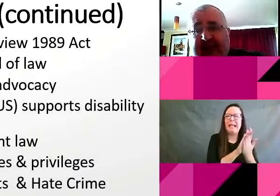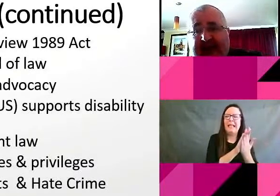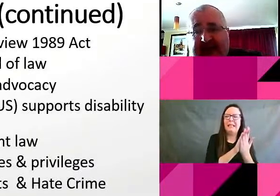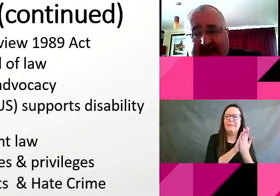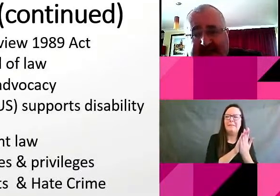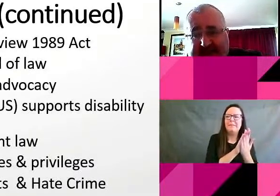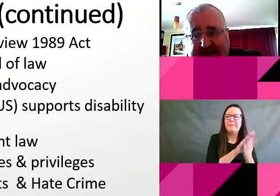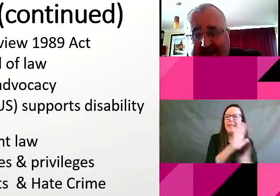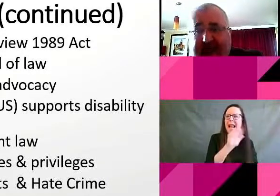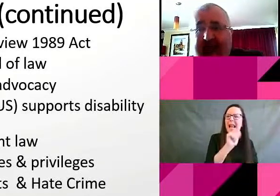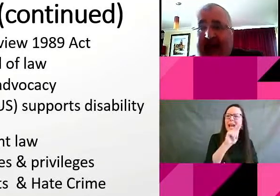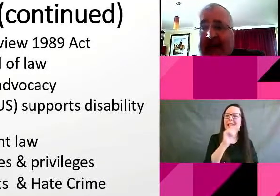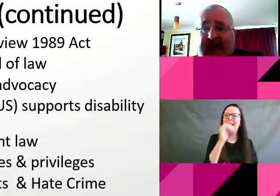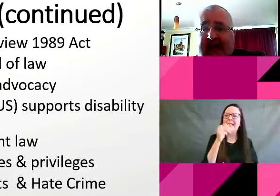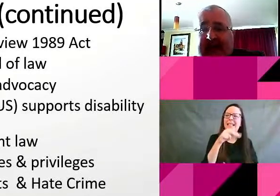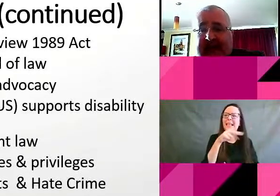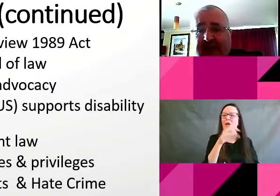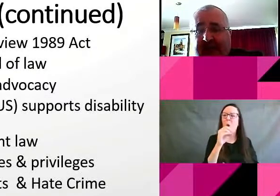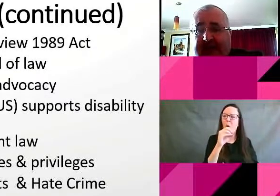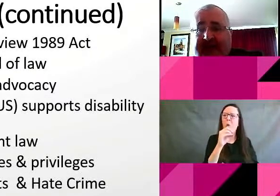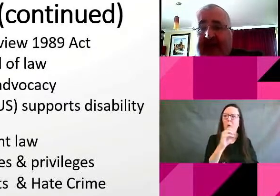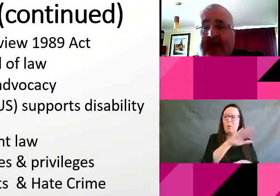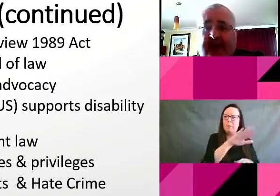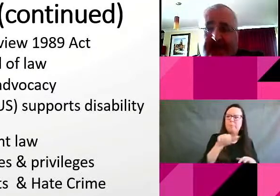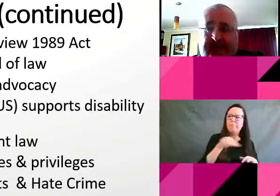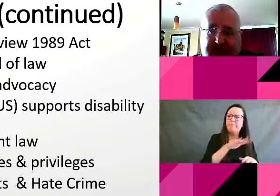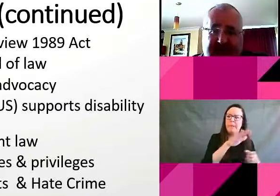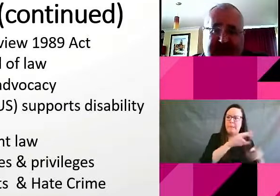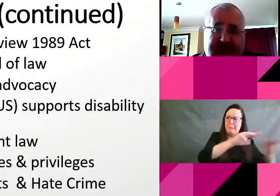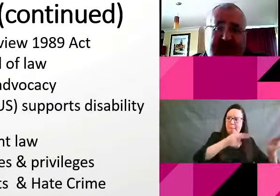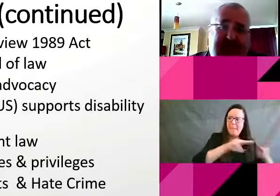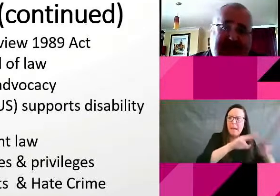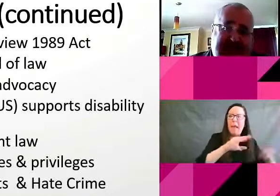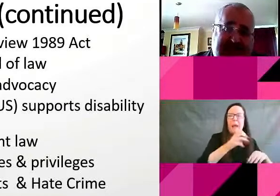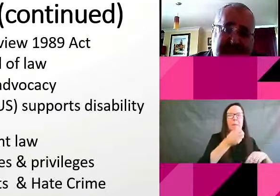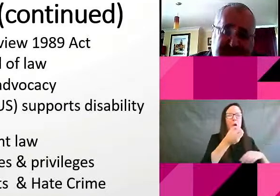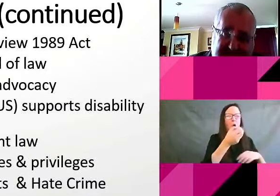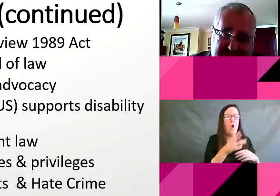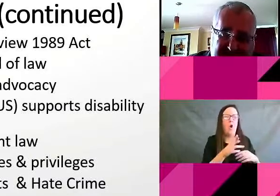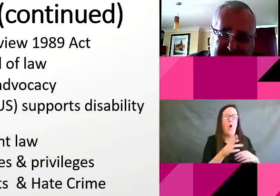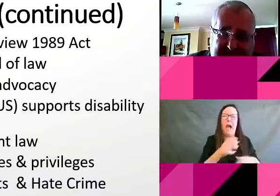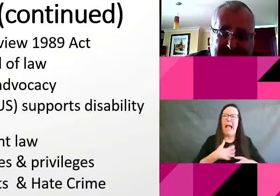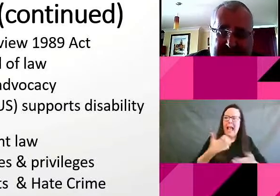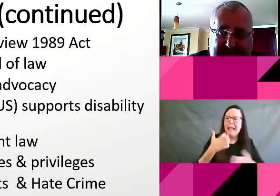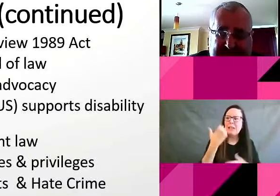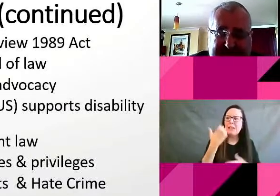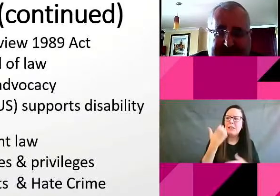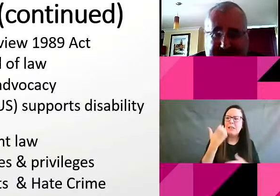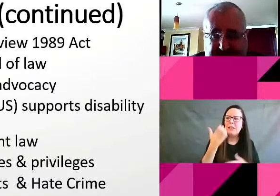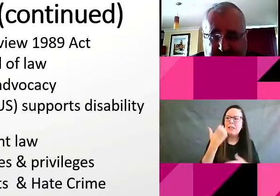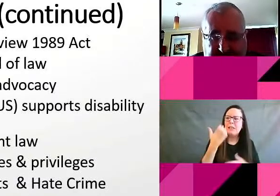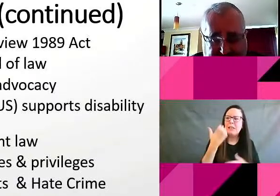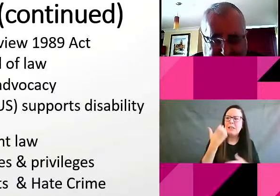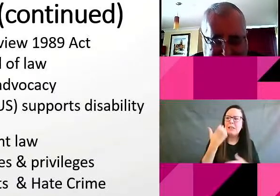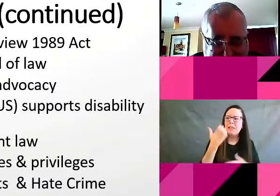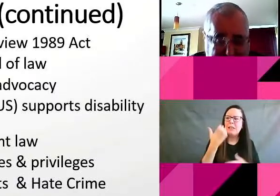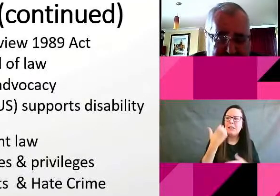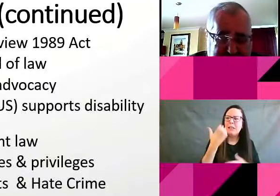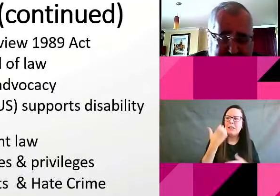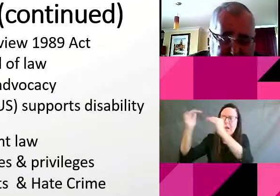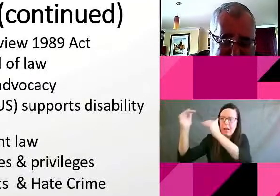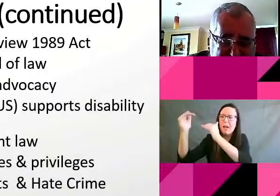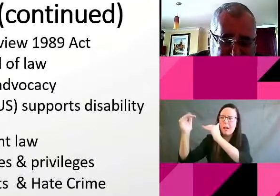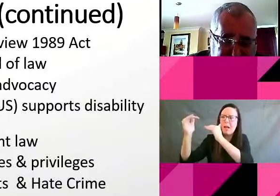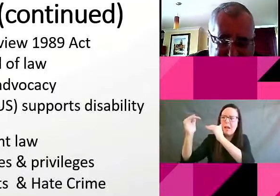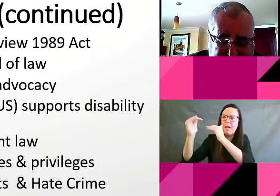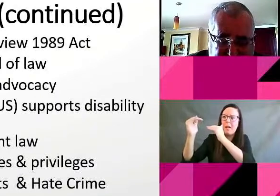into hate incidents and then hate crimes perpetrated at a significant level against Latino migrants.